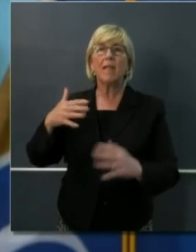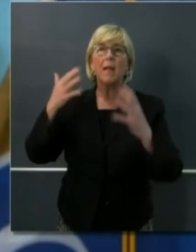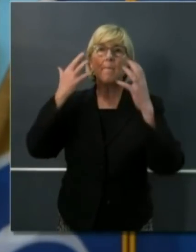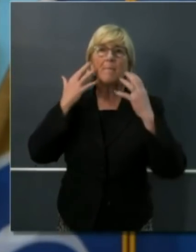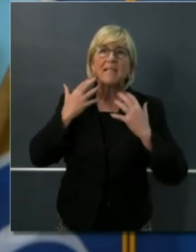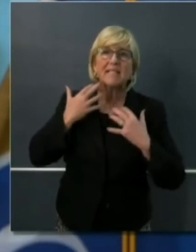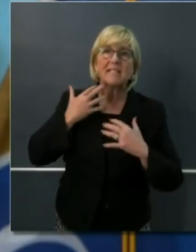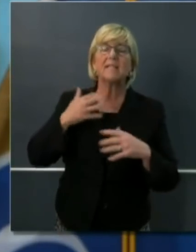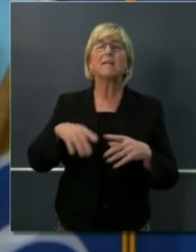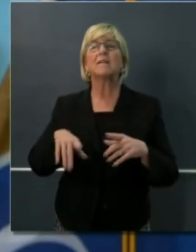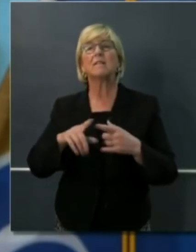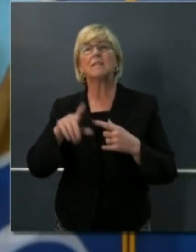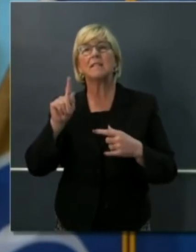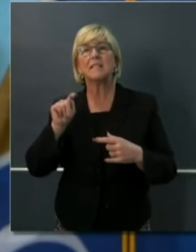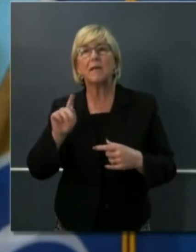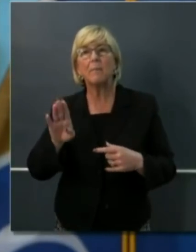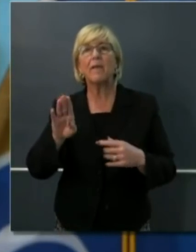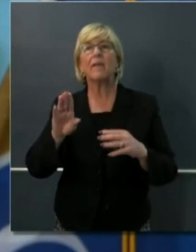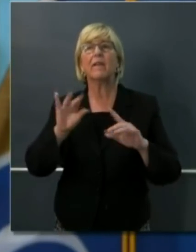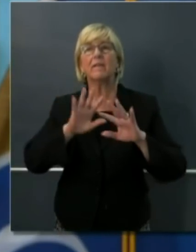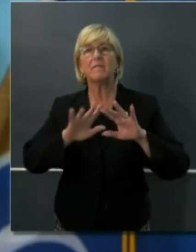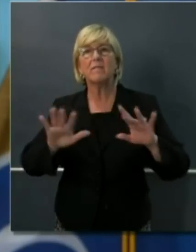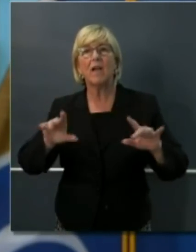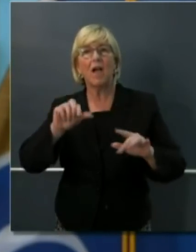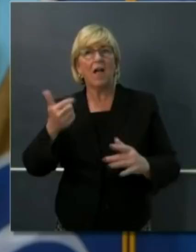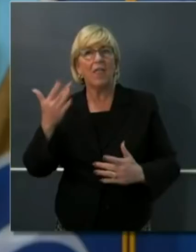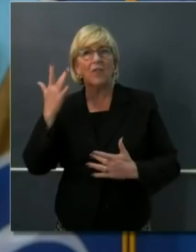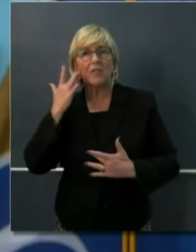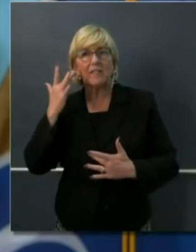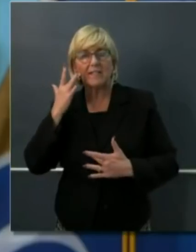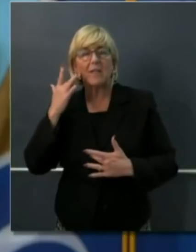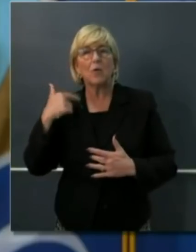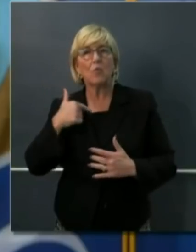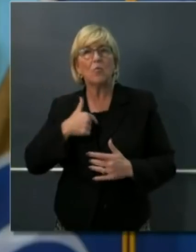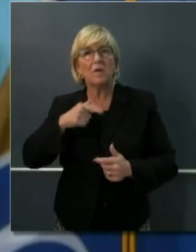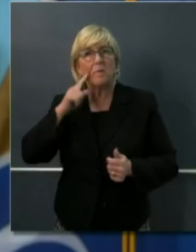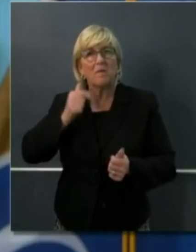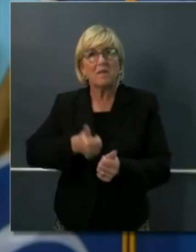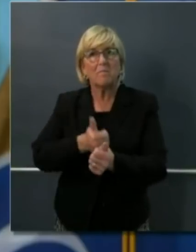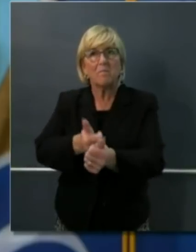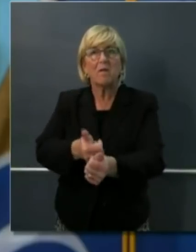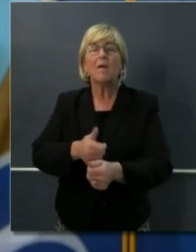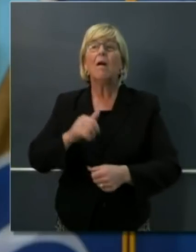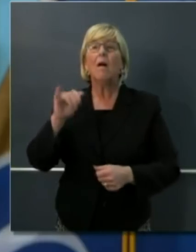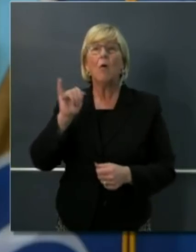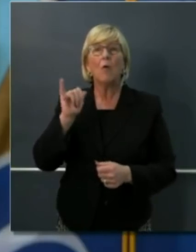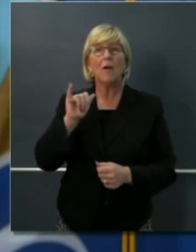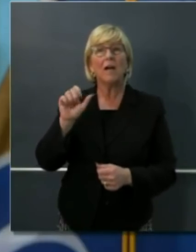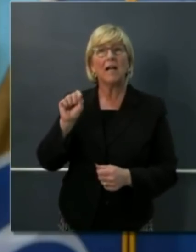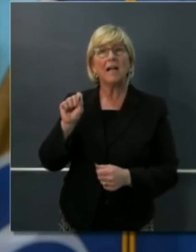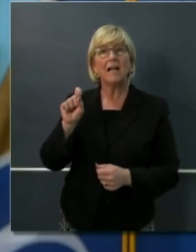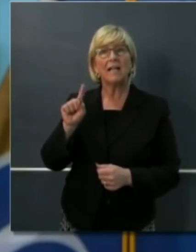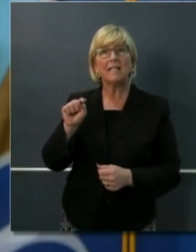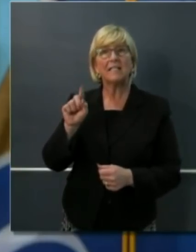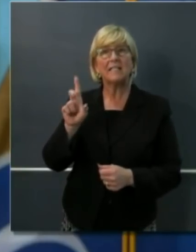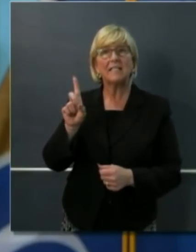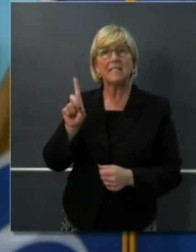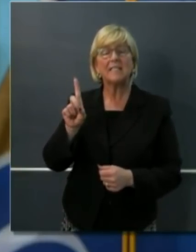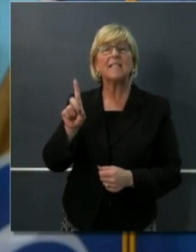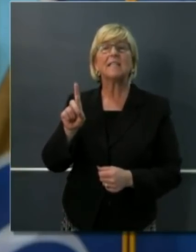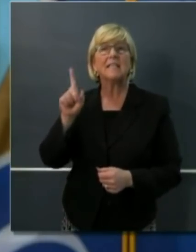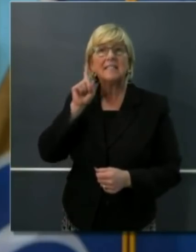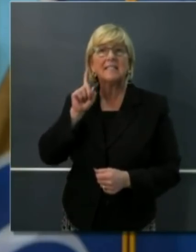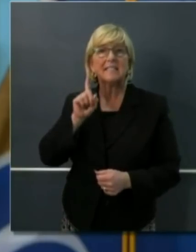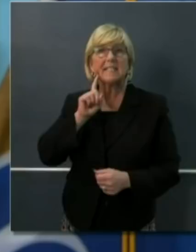been running testing, tracking, and tracing protocols for some time. STDs, gonorrhea, very robust